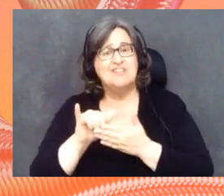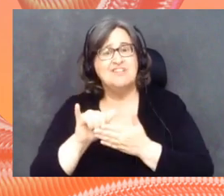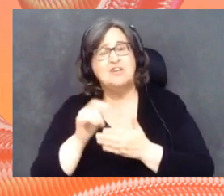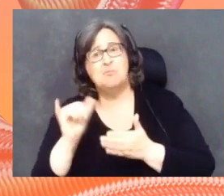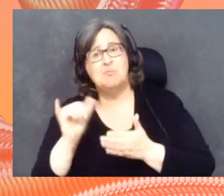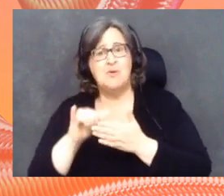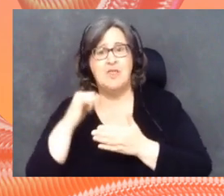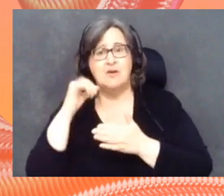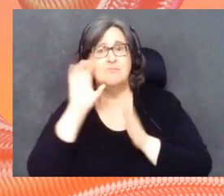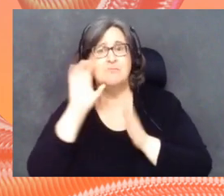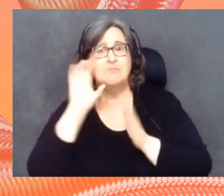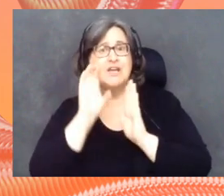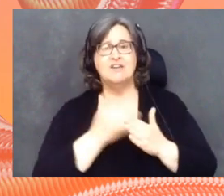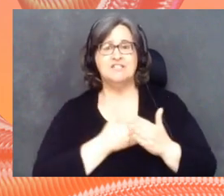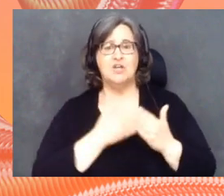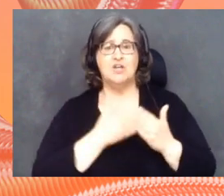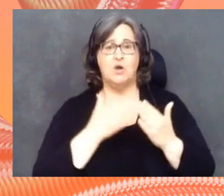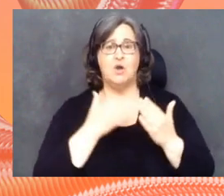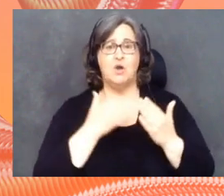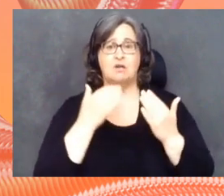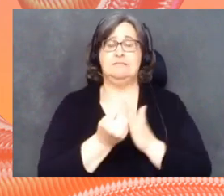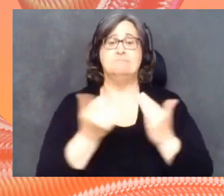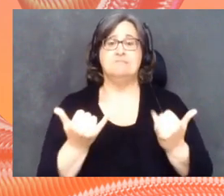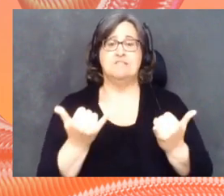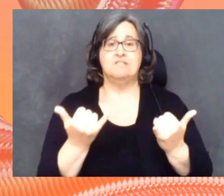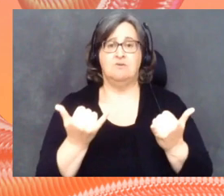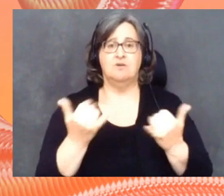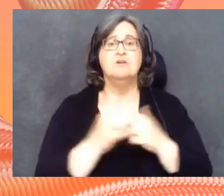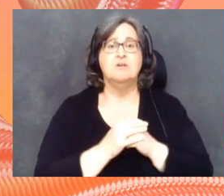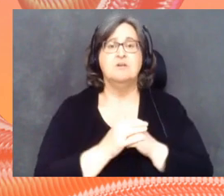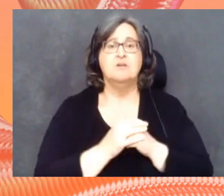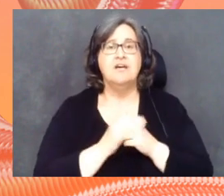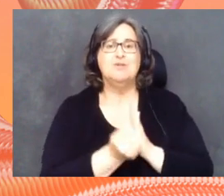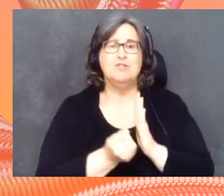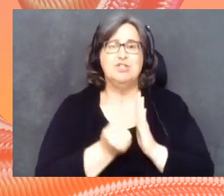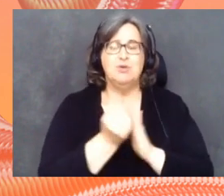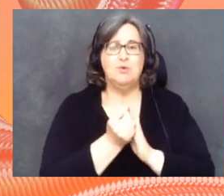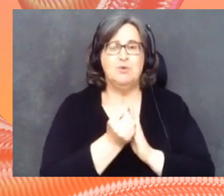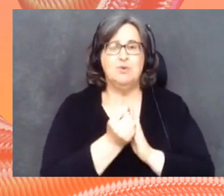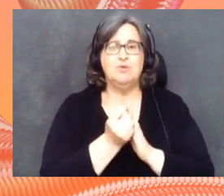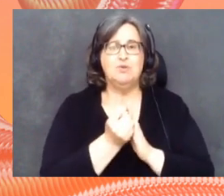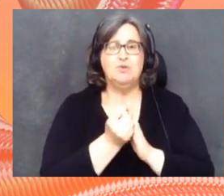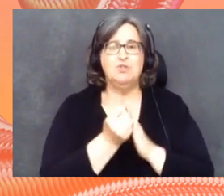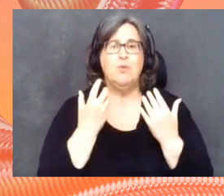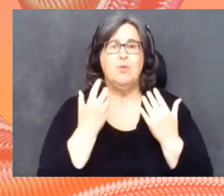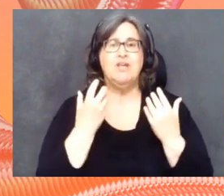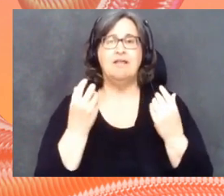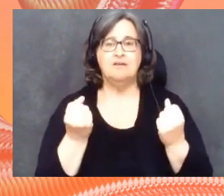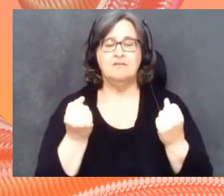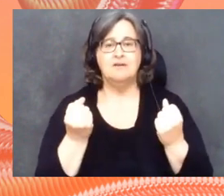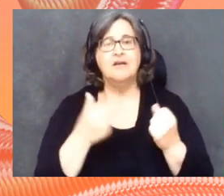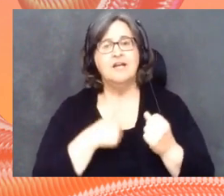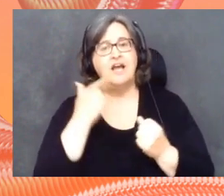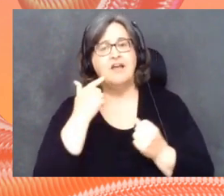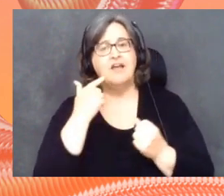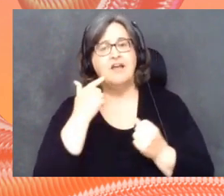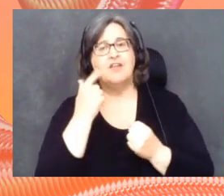this is our time. Yeah. And this is our time to heal. And I think one of the things that we're